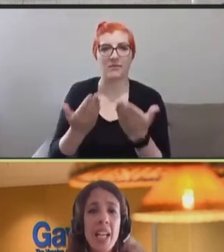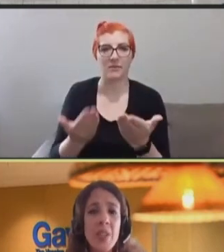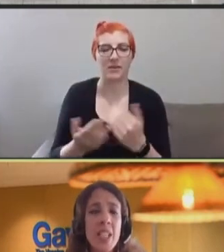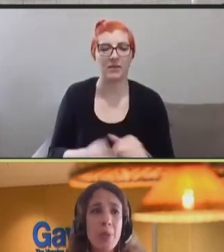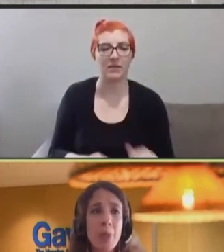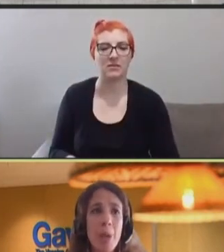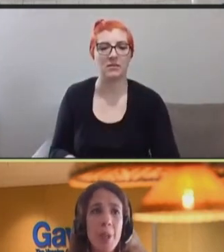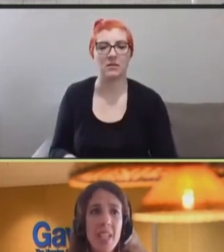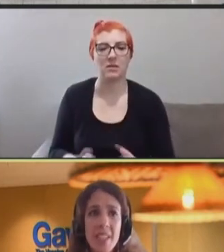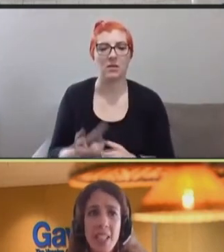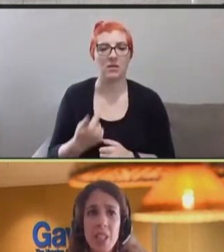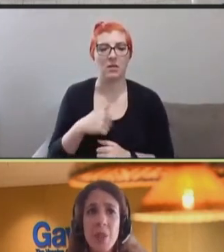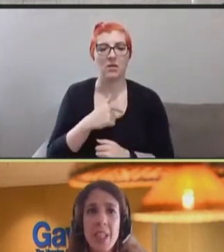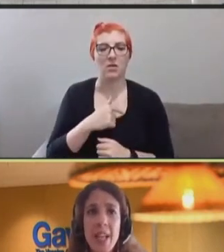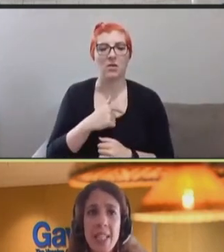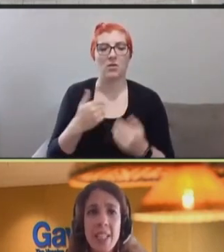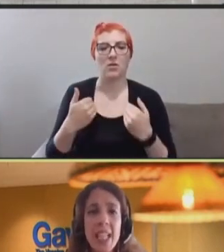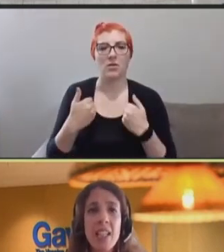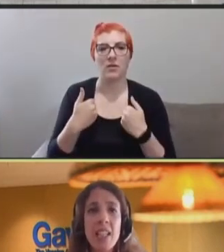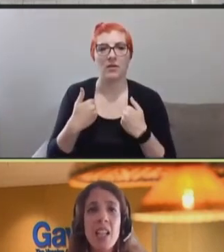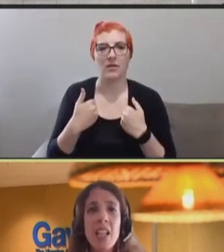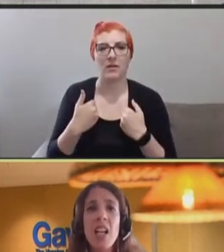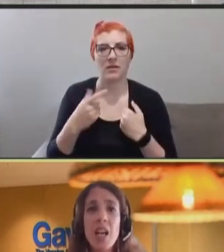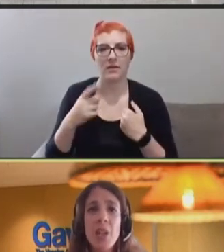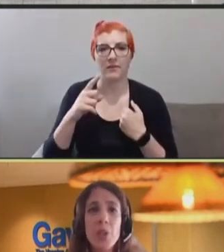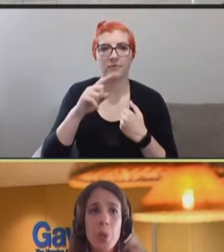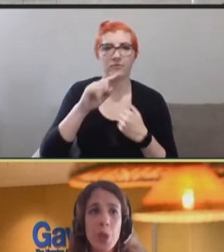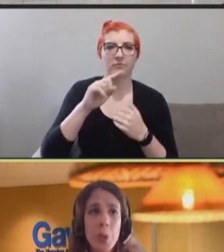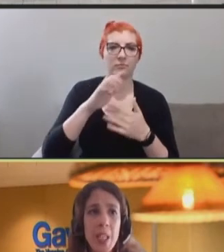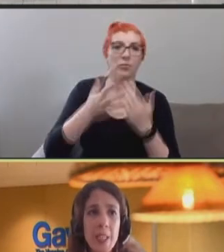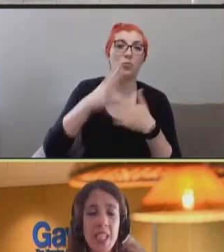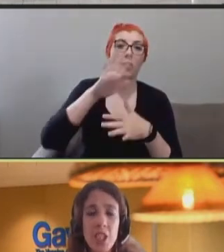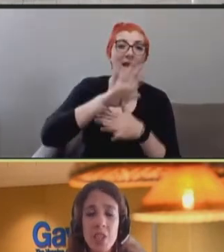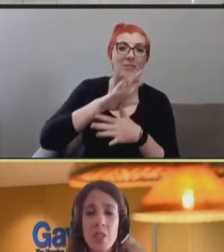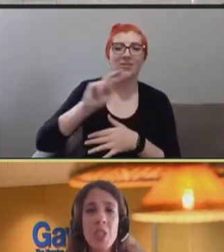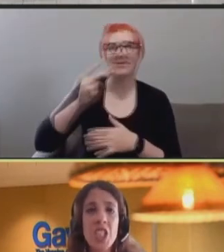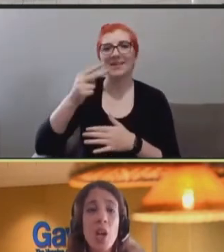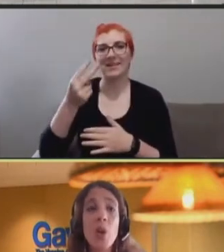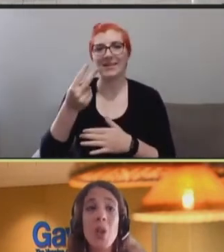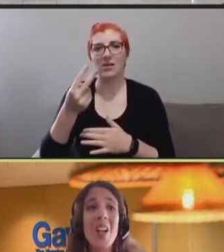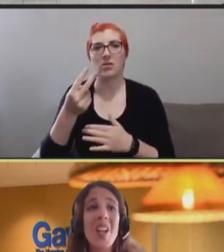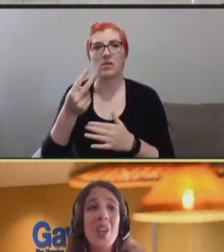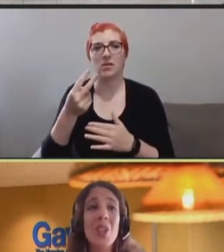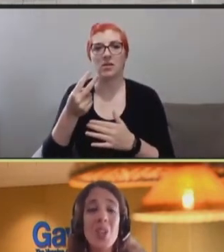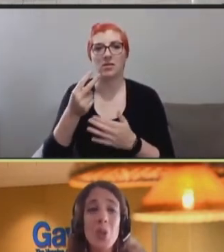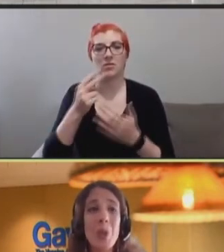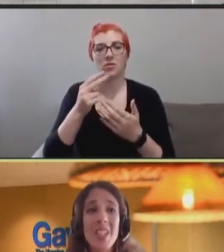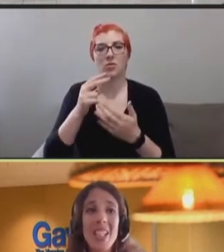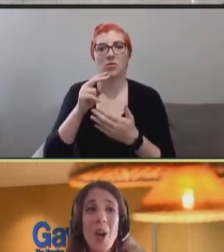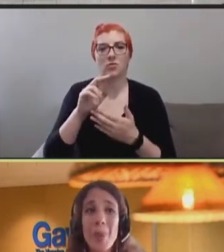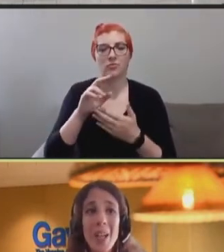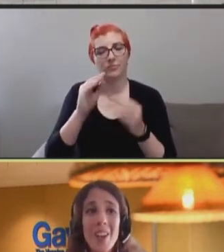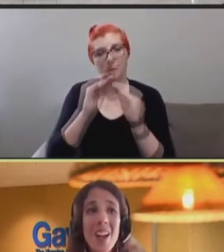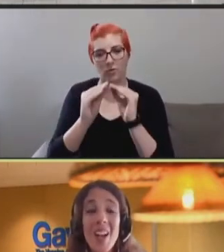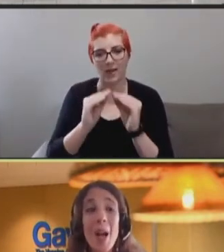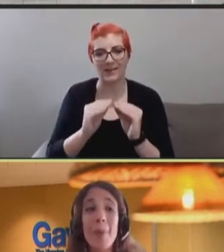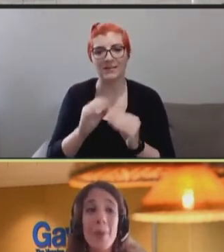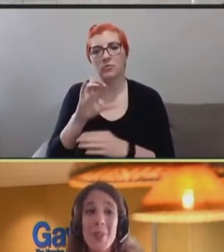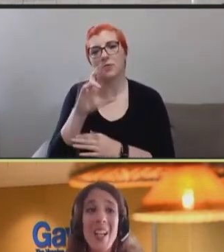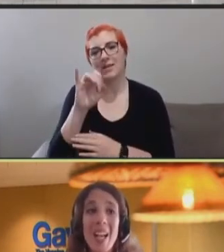We had a set of primary and secondary criteria to support the prioritization, which allowed us to basically